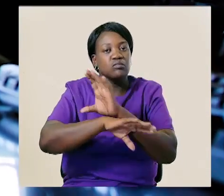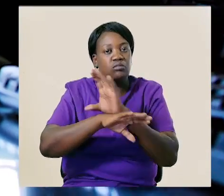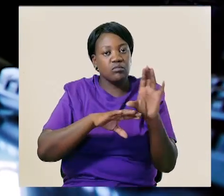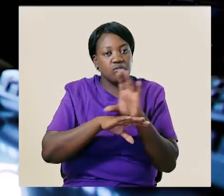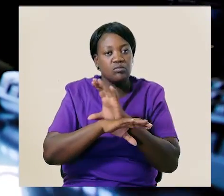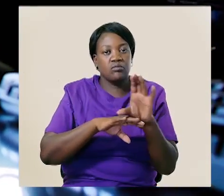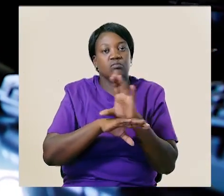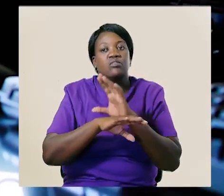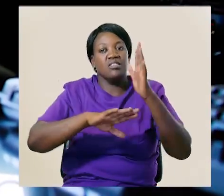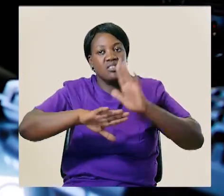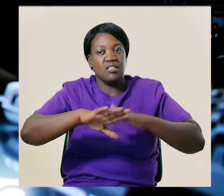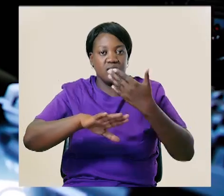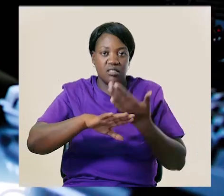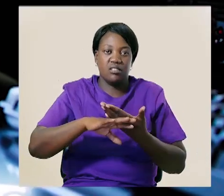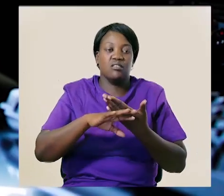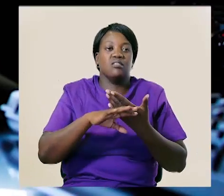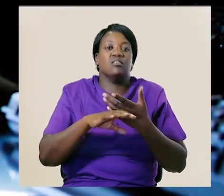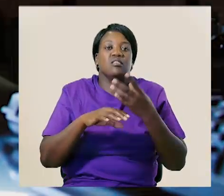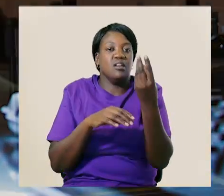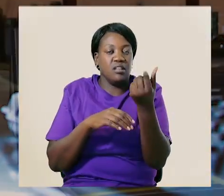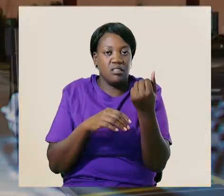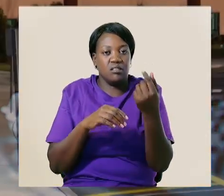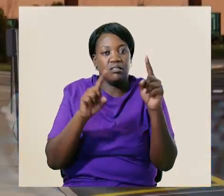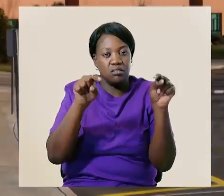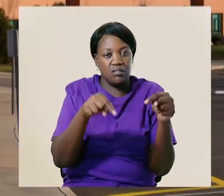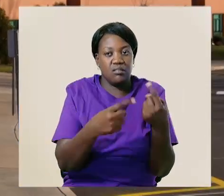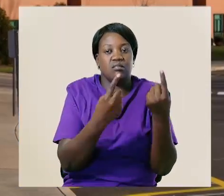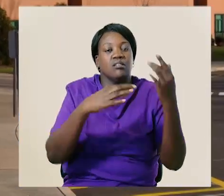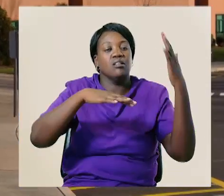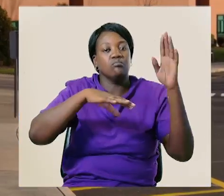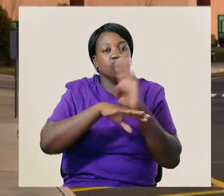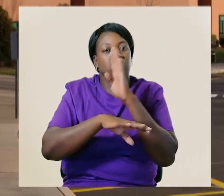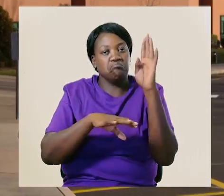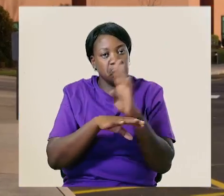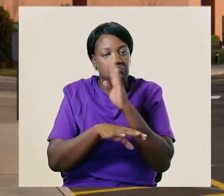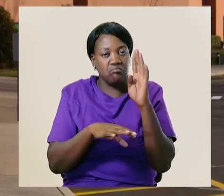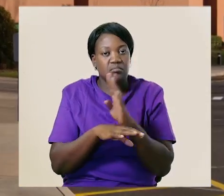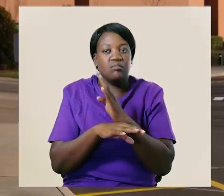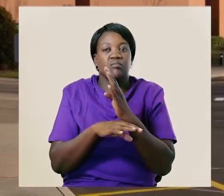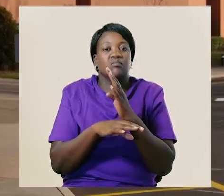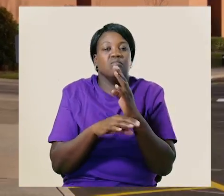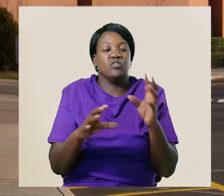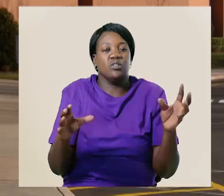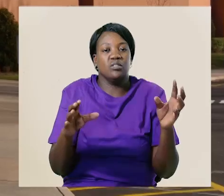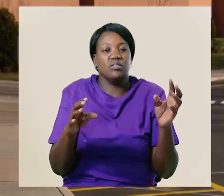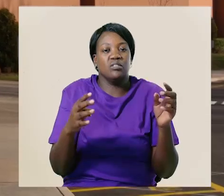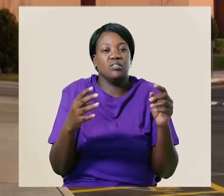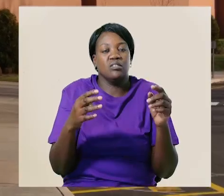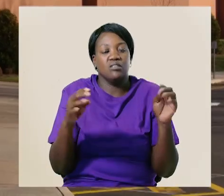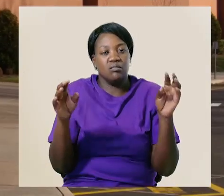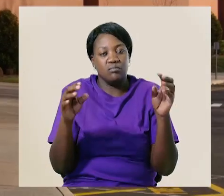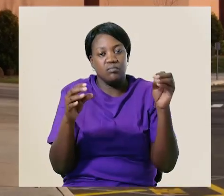are all examples of capital goods. Enterprise. The process of bringing together the factors